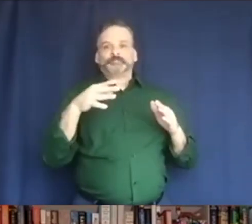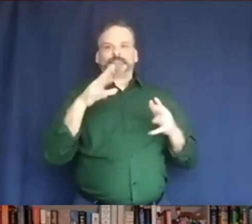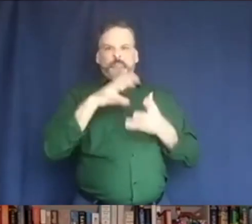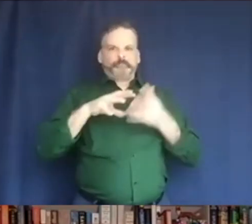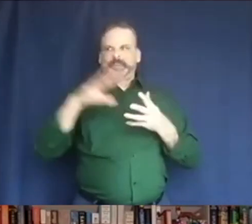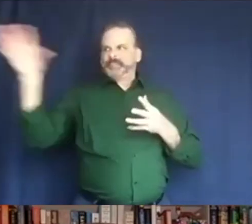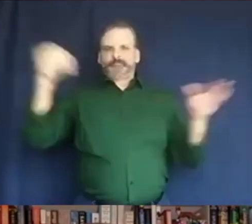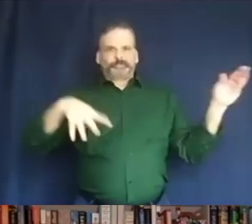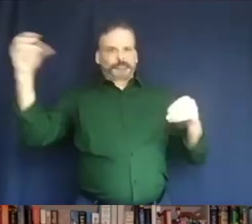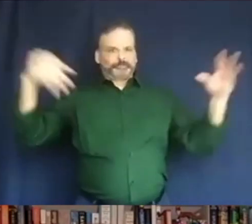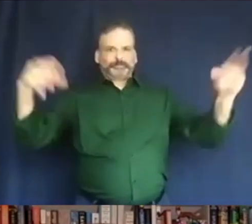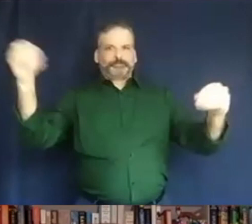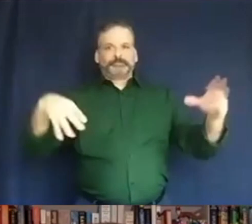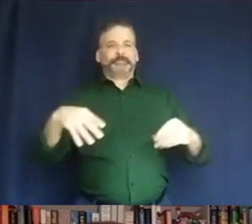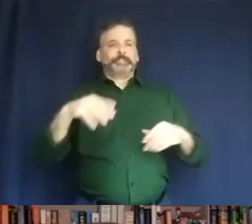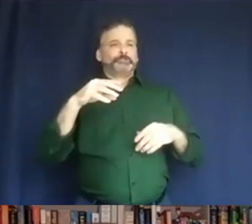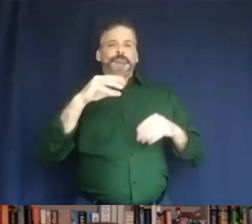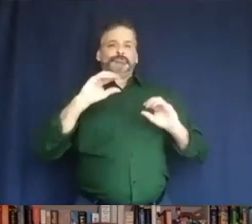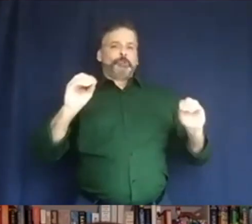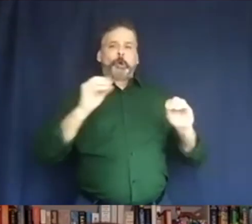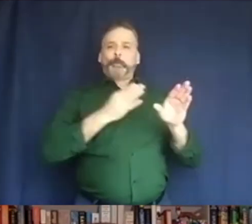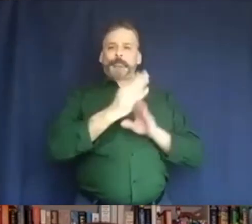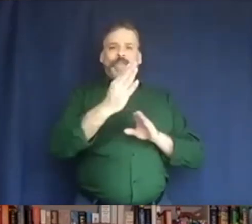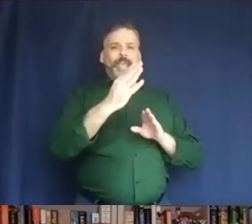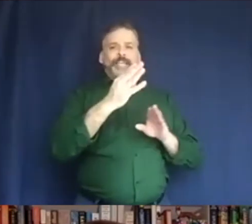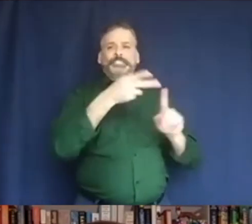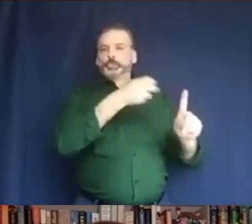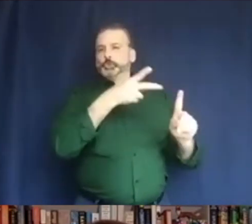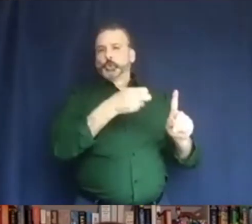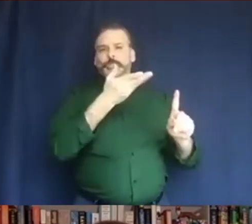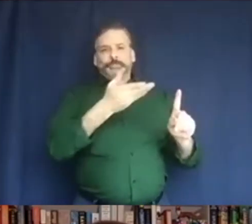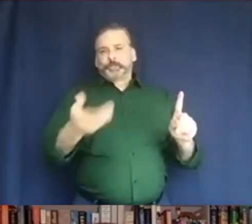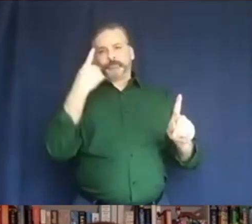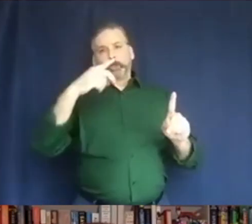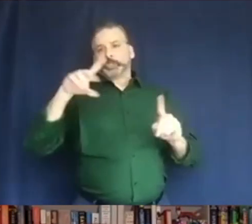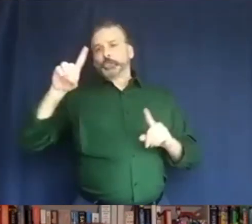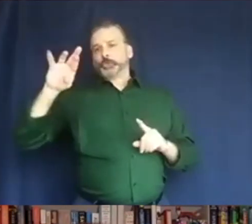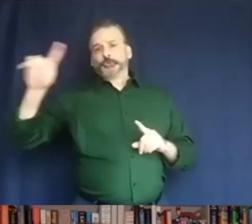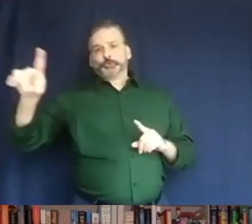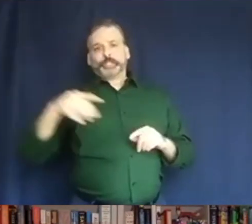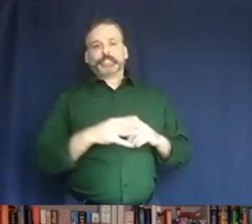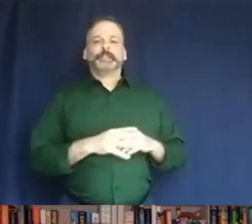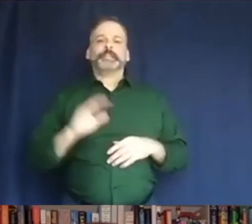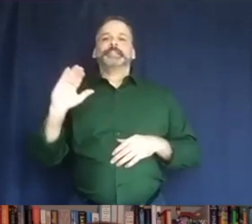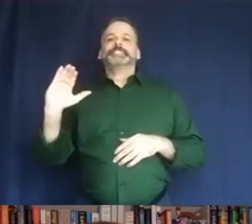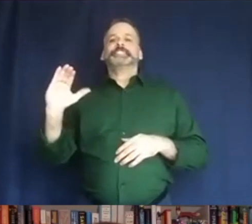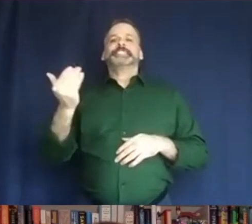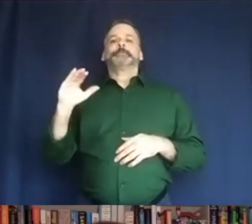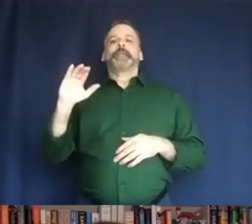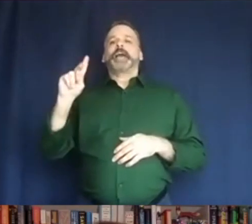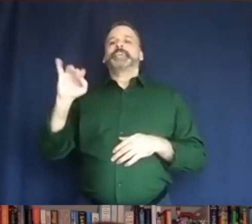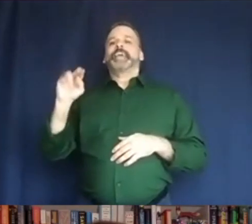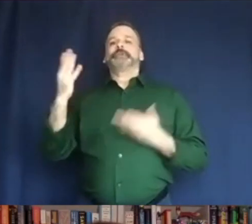no really genuine primary source material when it comes to Druidry. So. It seems like, Kevin, you might have visited a pub